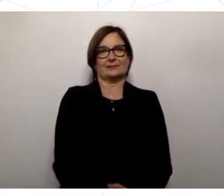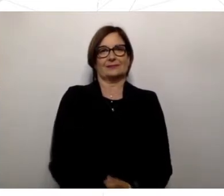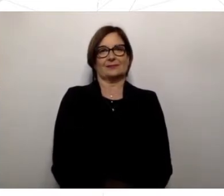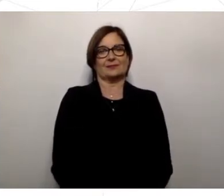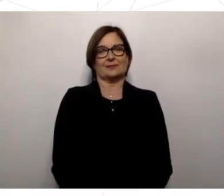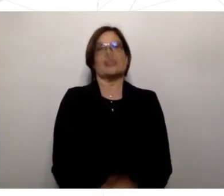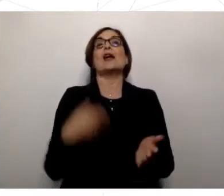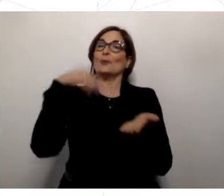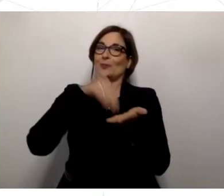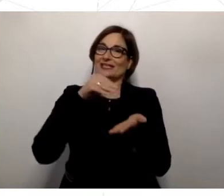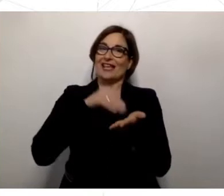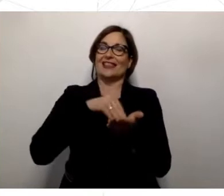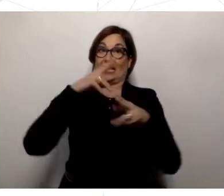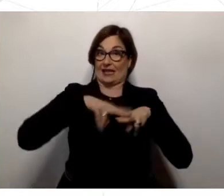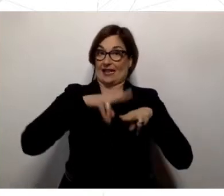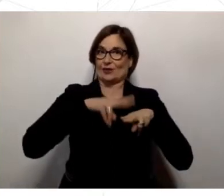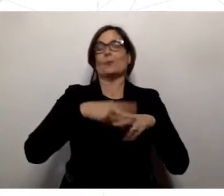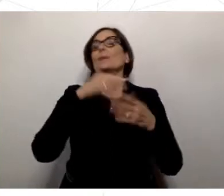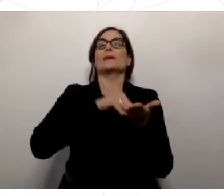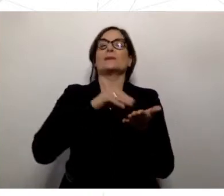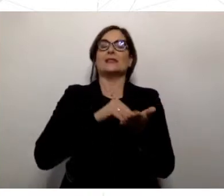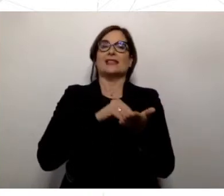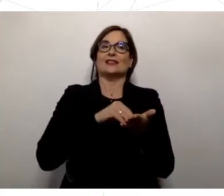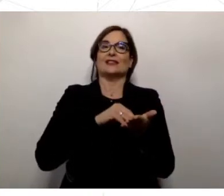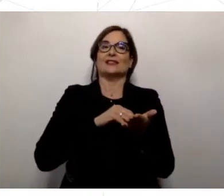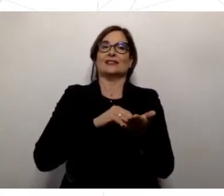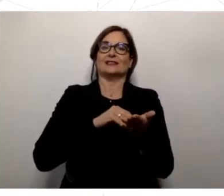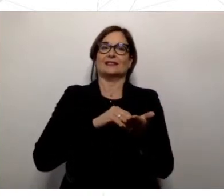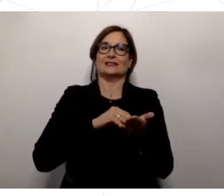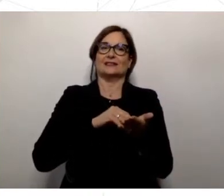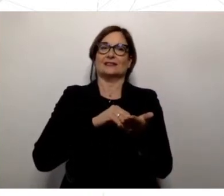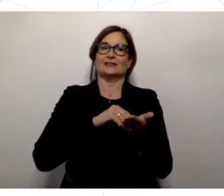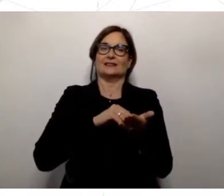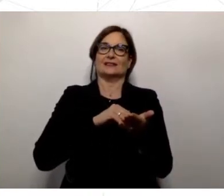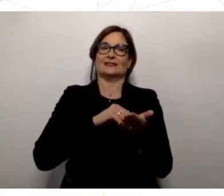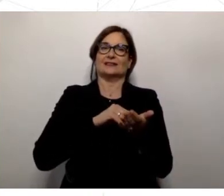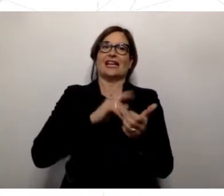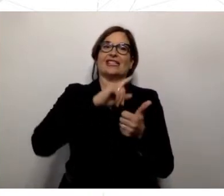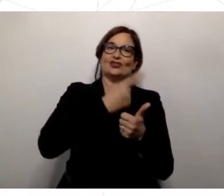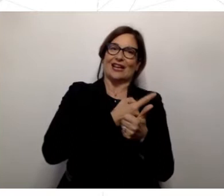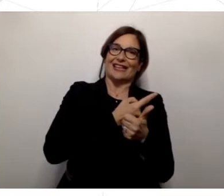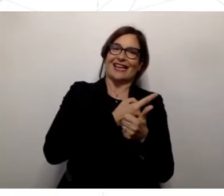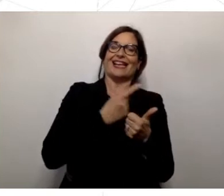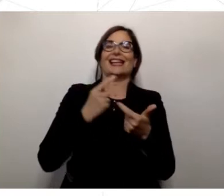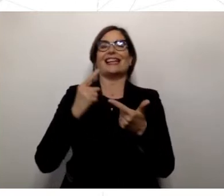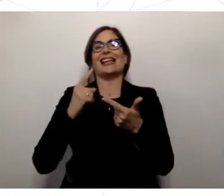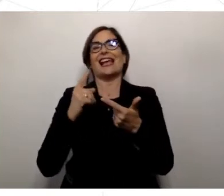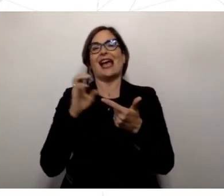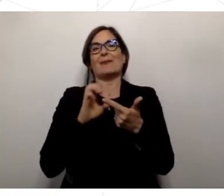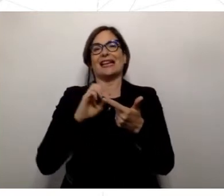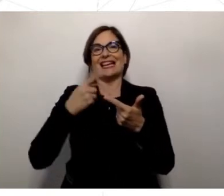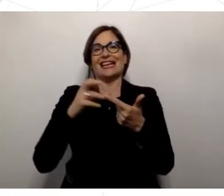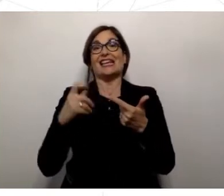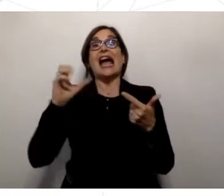C'è Jarnail e Chuj e Emily Green, che è l'assistente di Amos. E